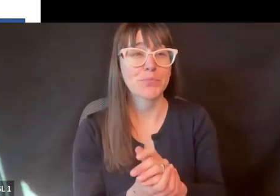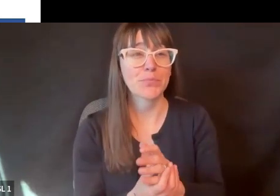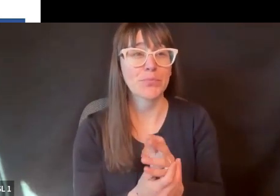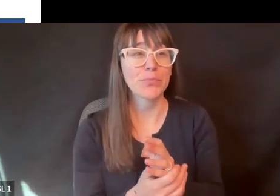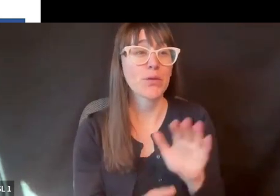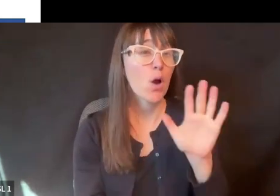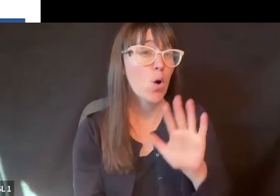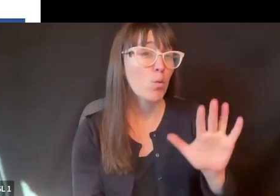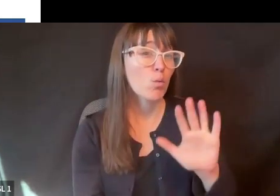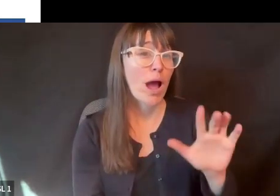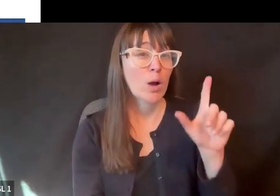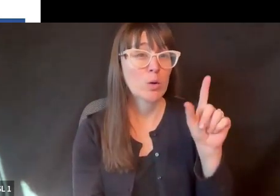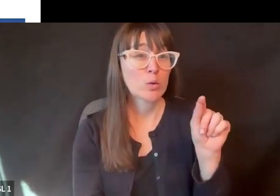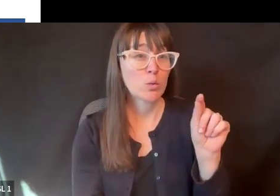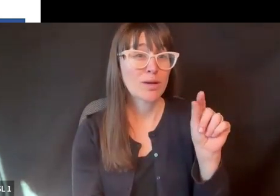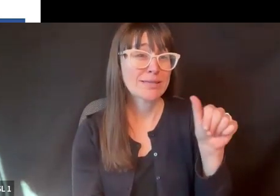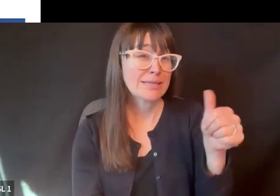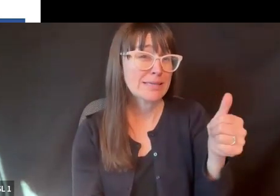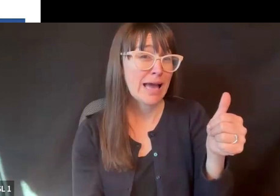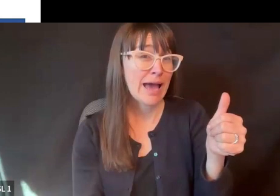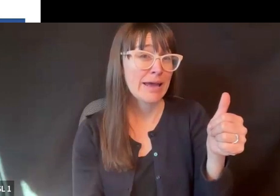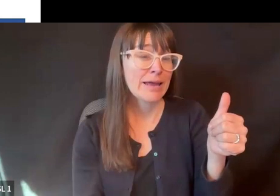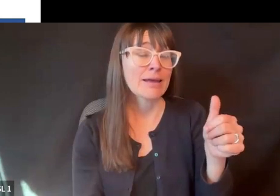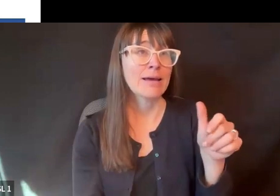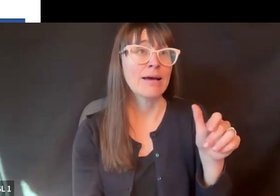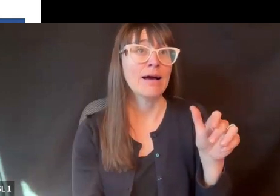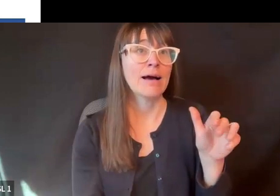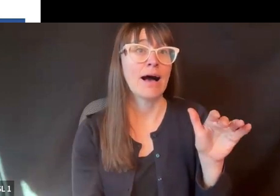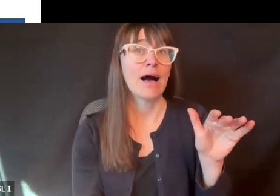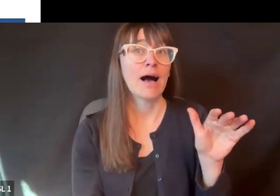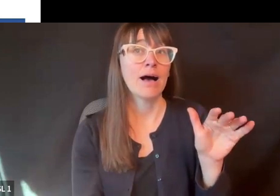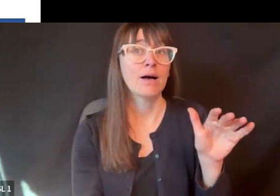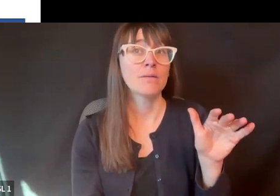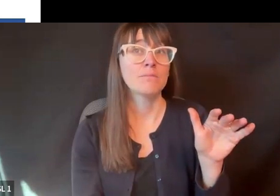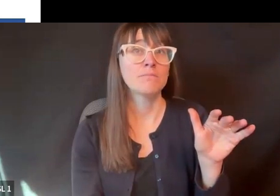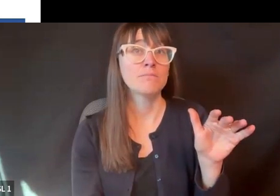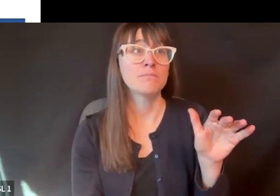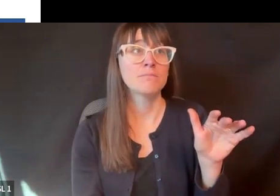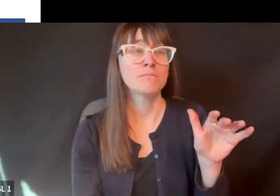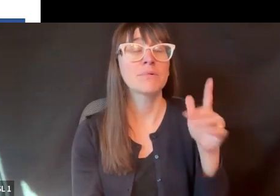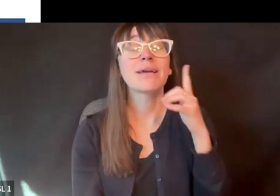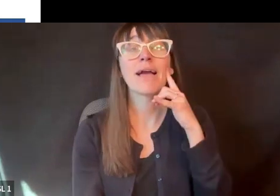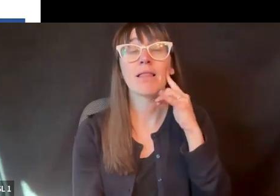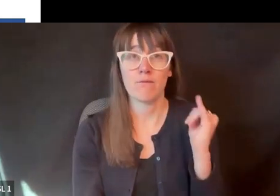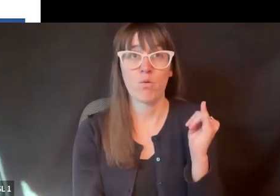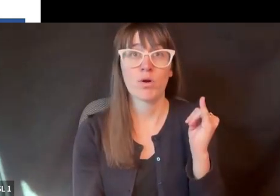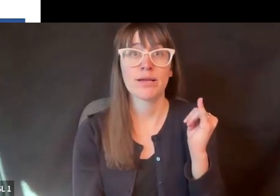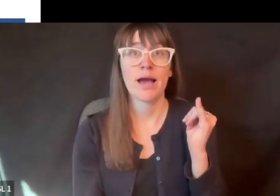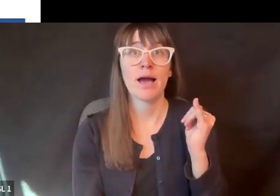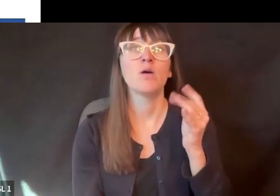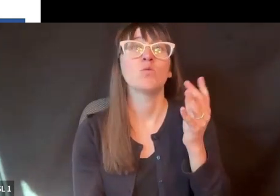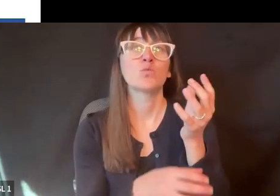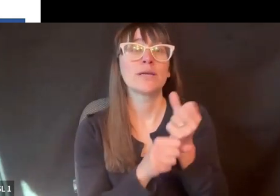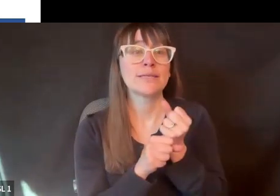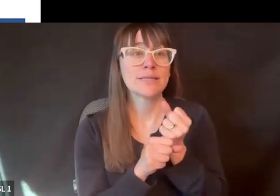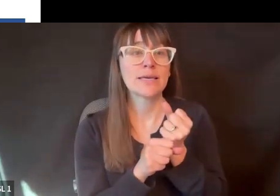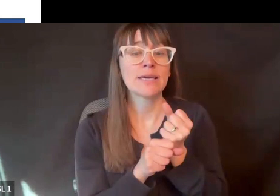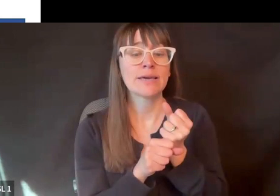It was around the 2010 or so that actually